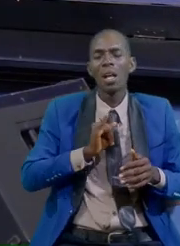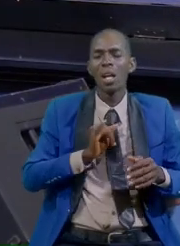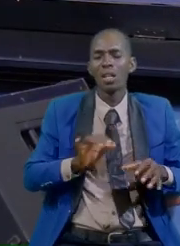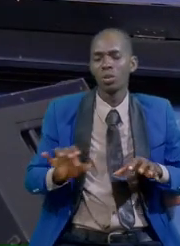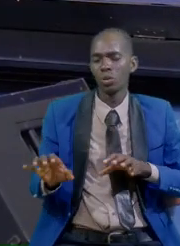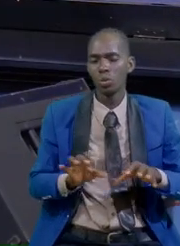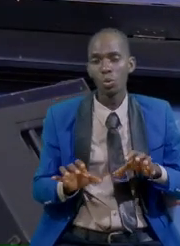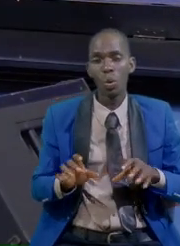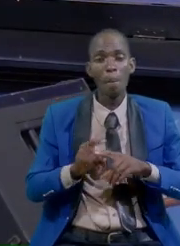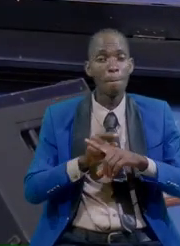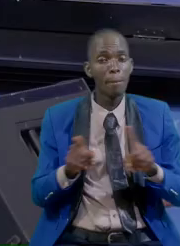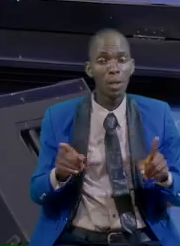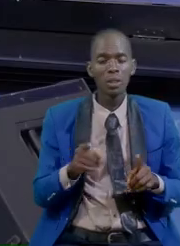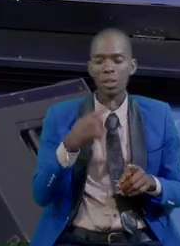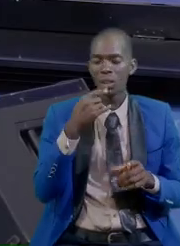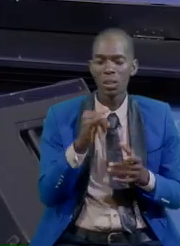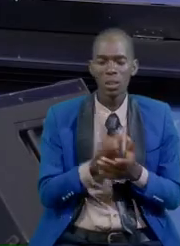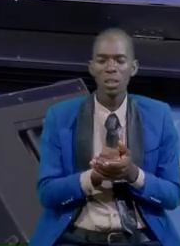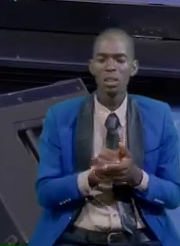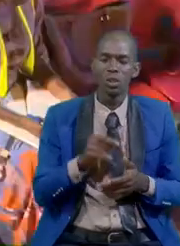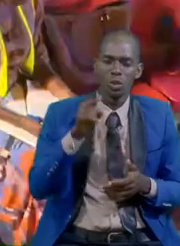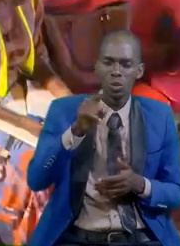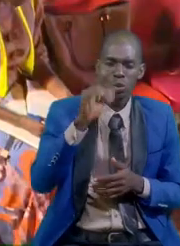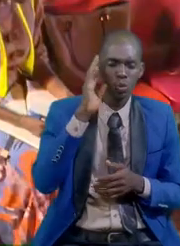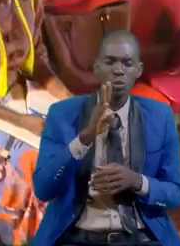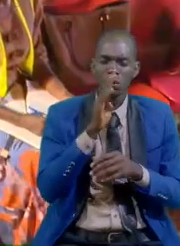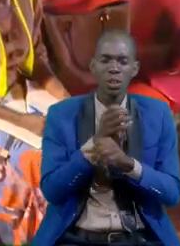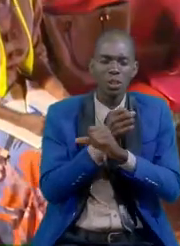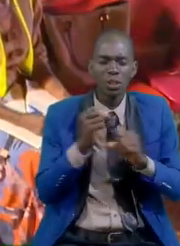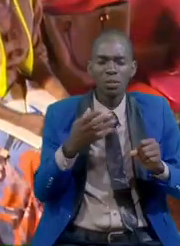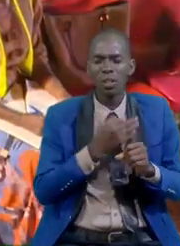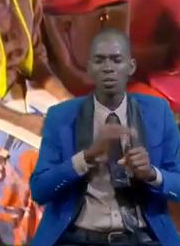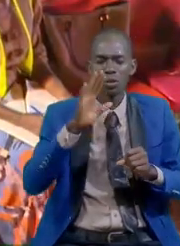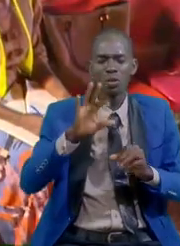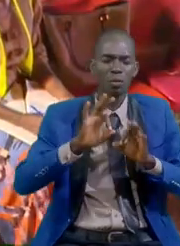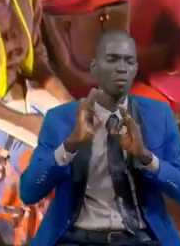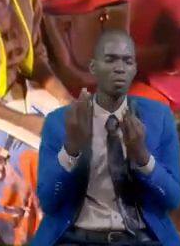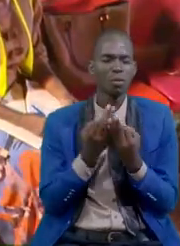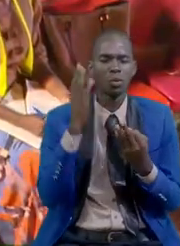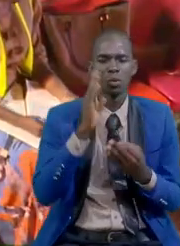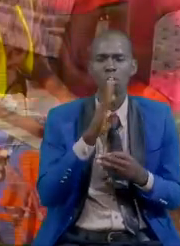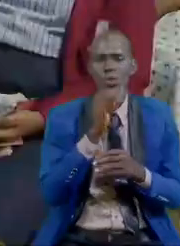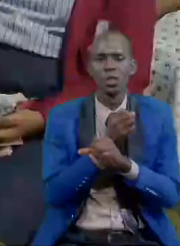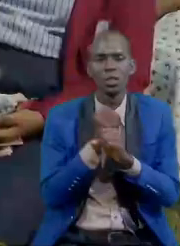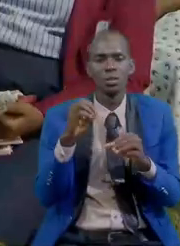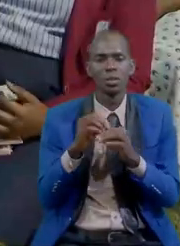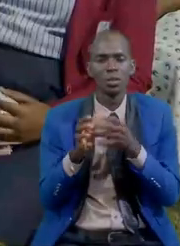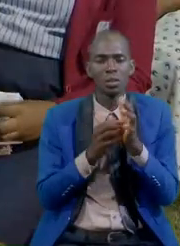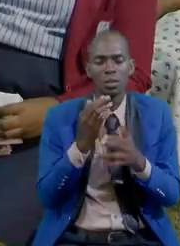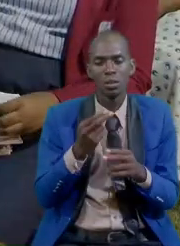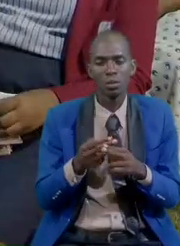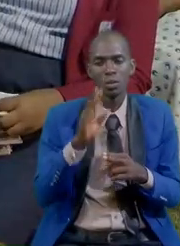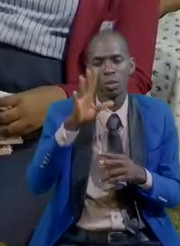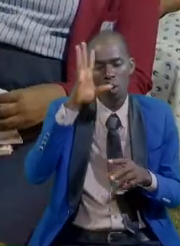be saved and your household will be saved. Your brother will be saved.